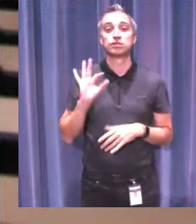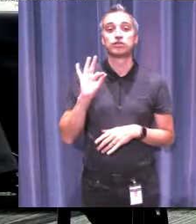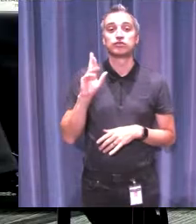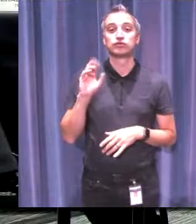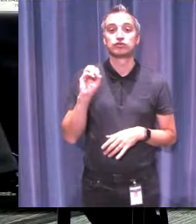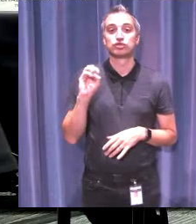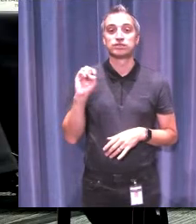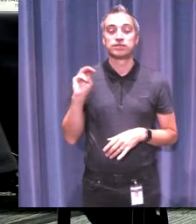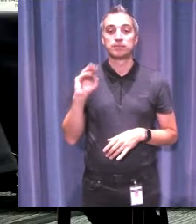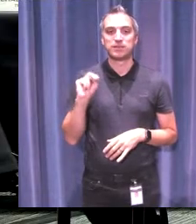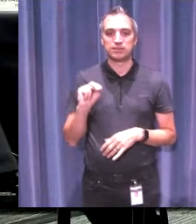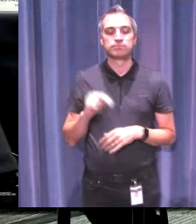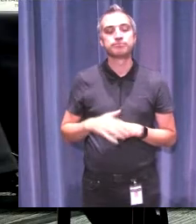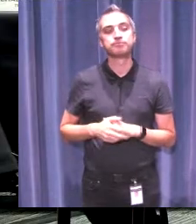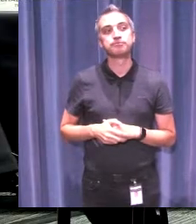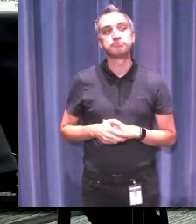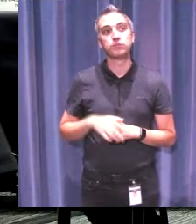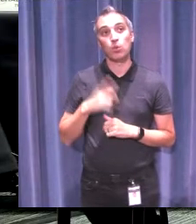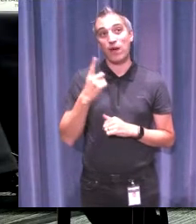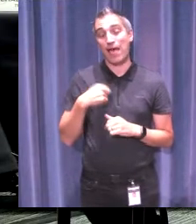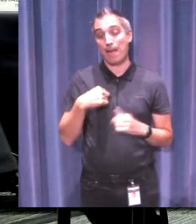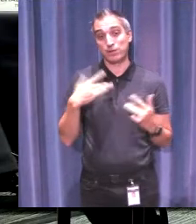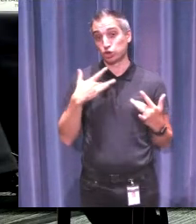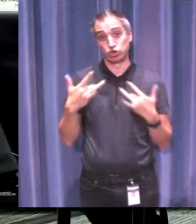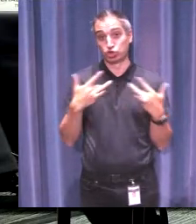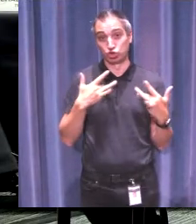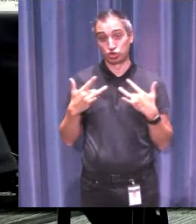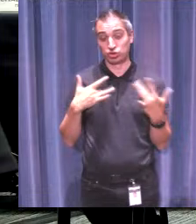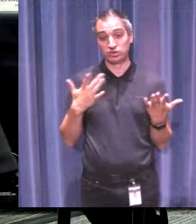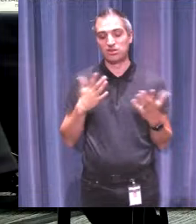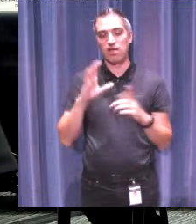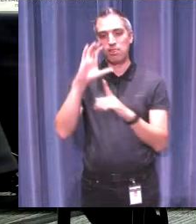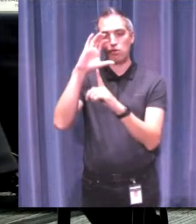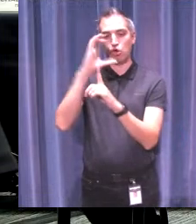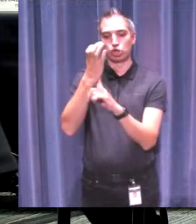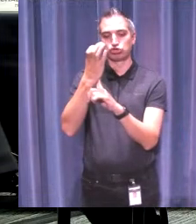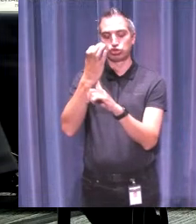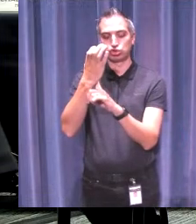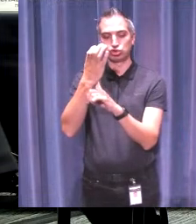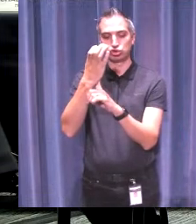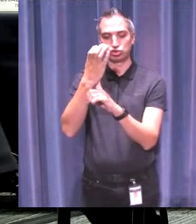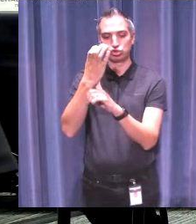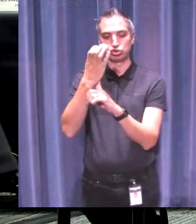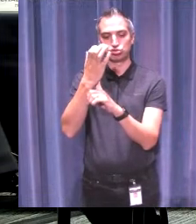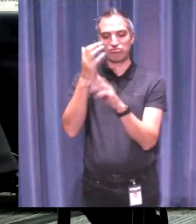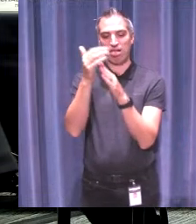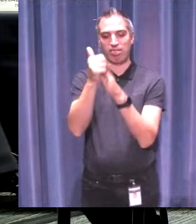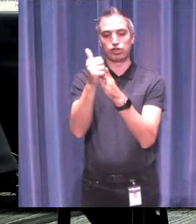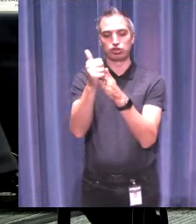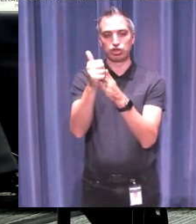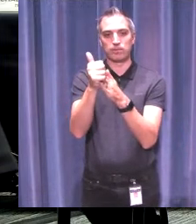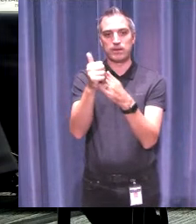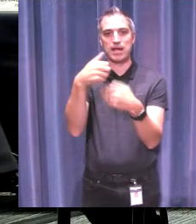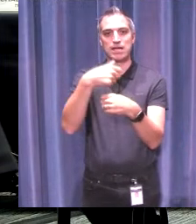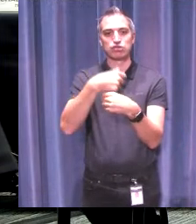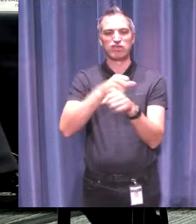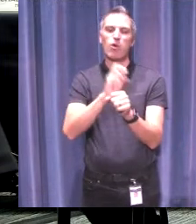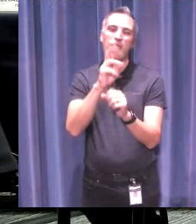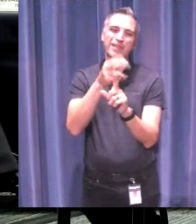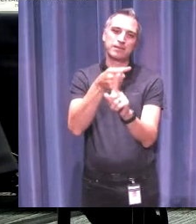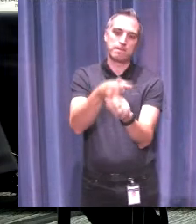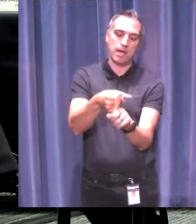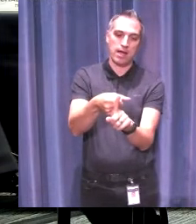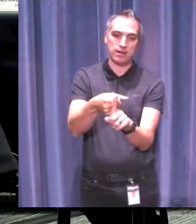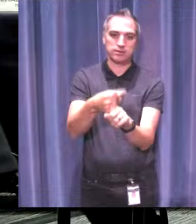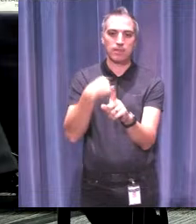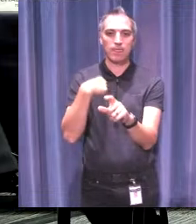I guess the thing that I've been concerned with is the culture that leadership has created, or the impact